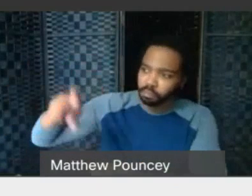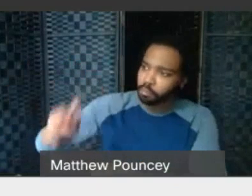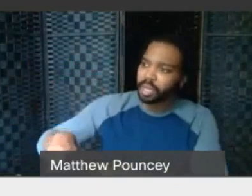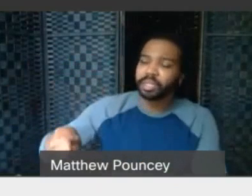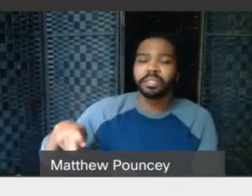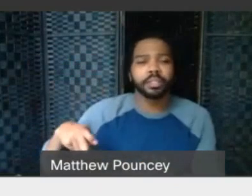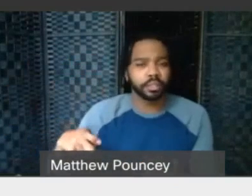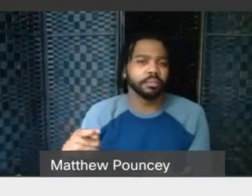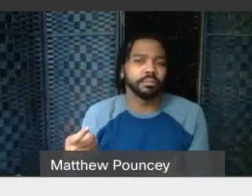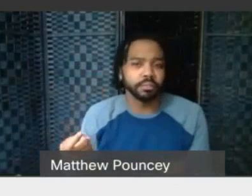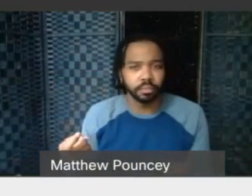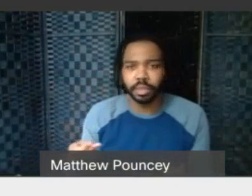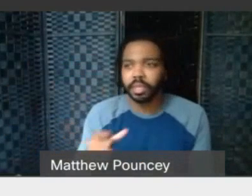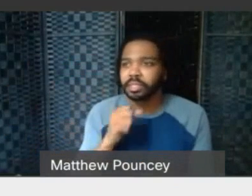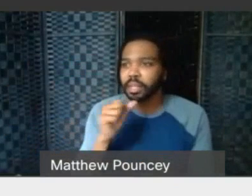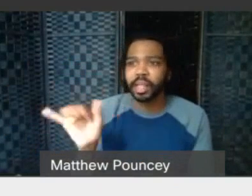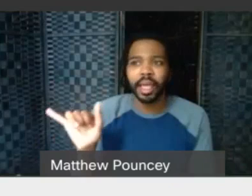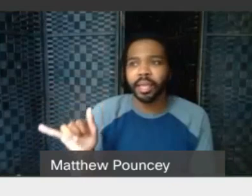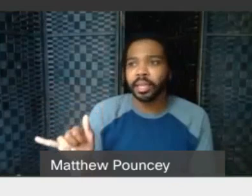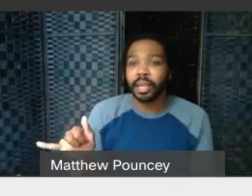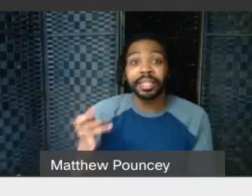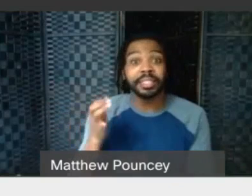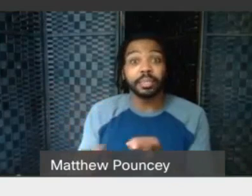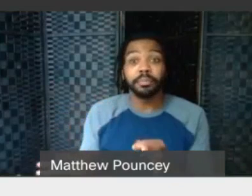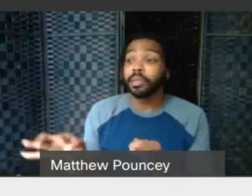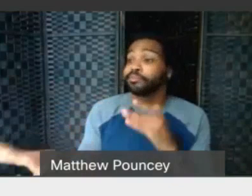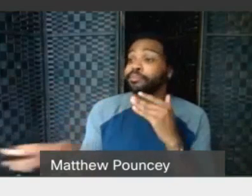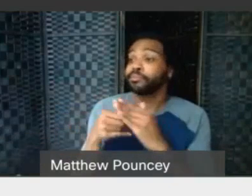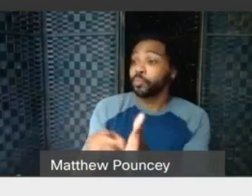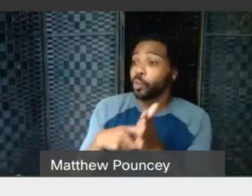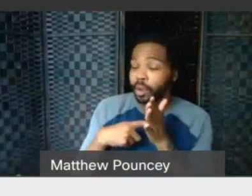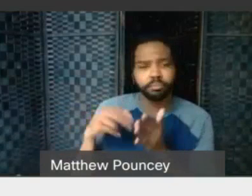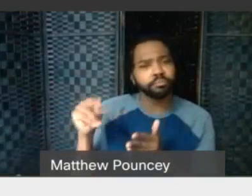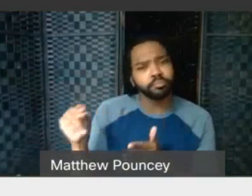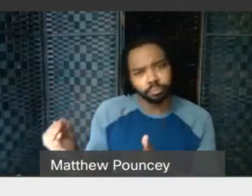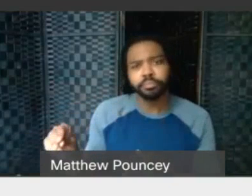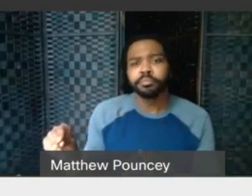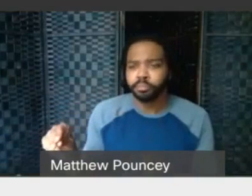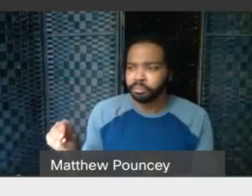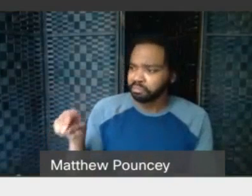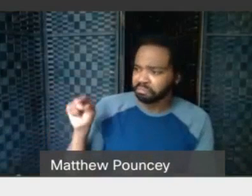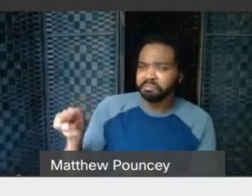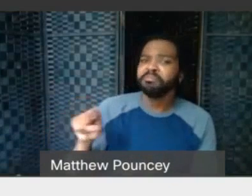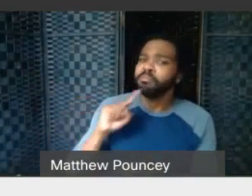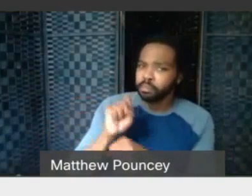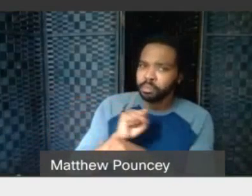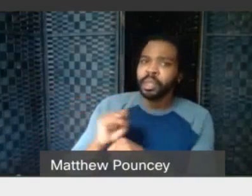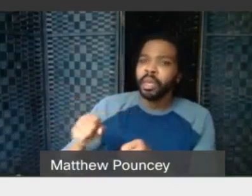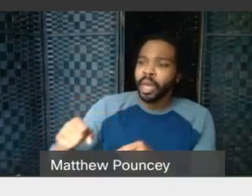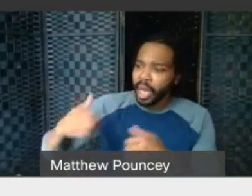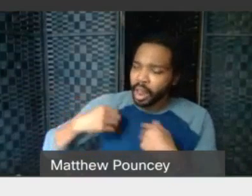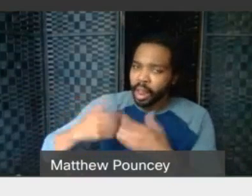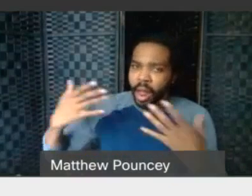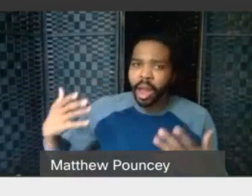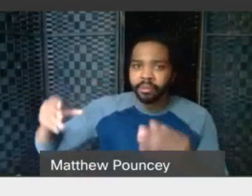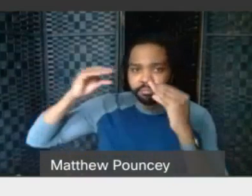So, it wasn't simply a requirement. It was a requirement along with some substantial education, which I